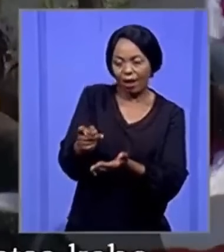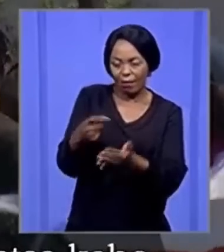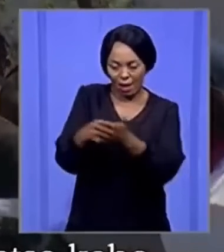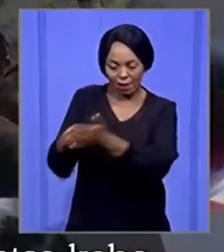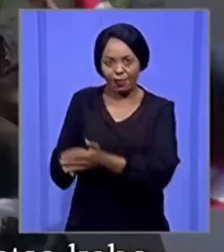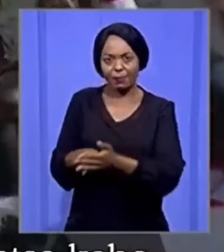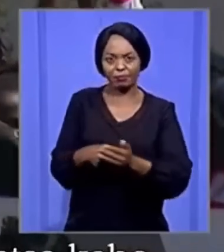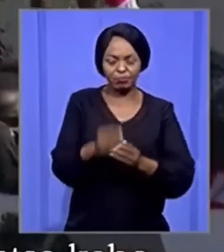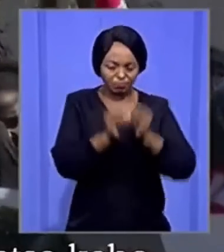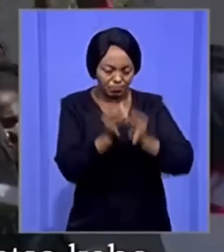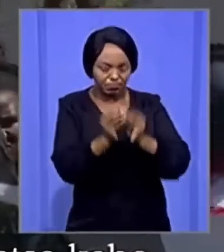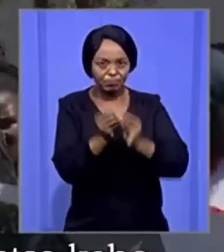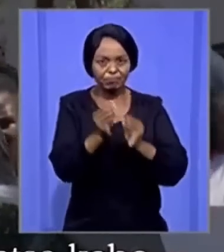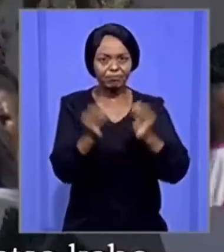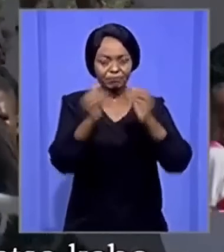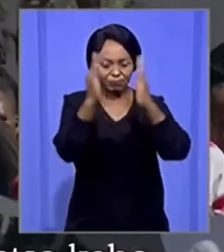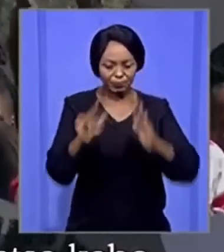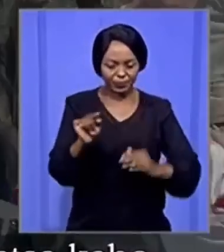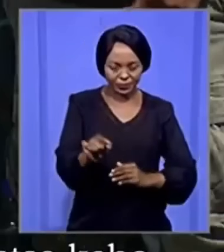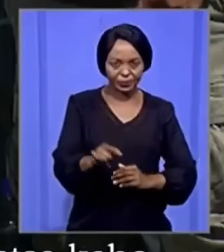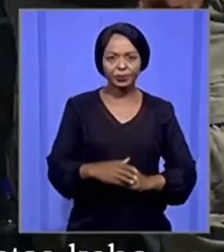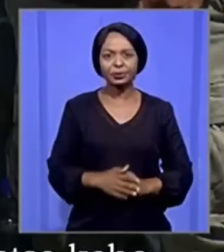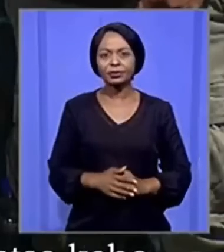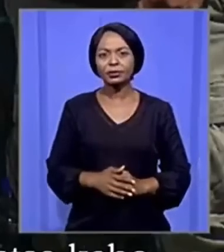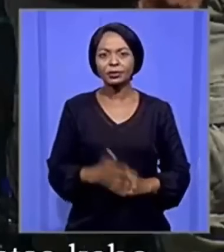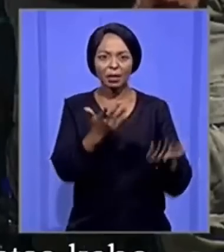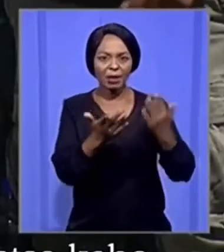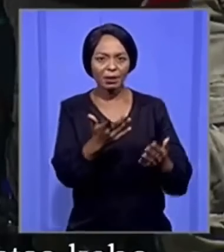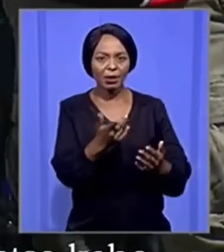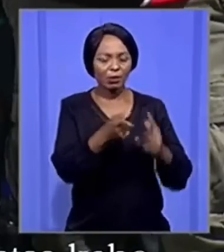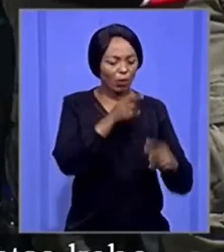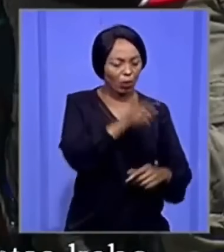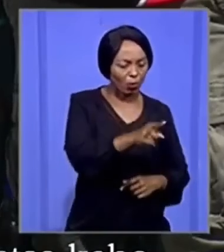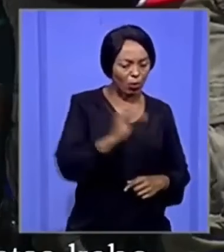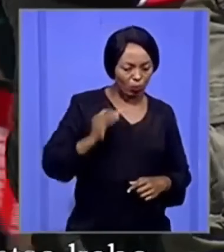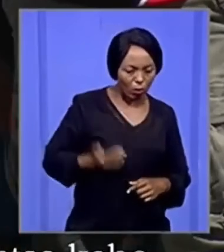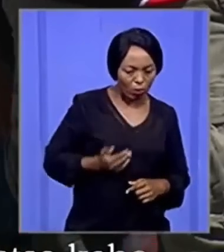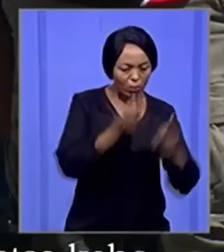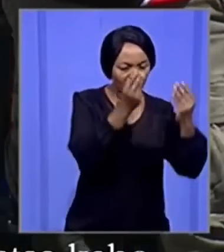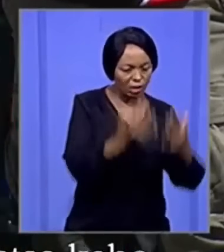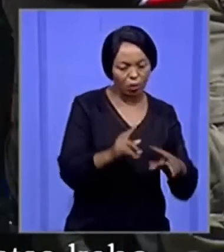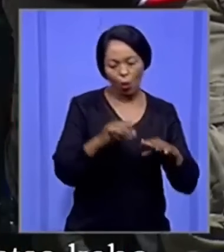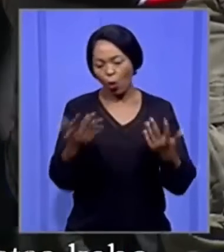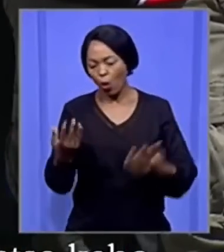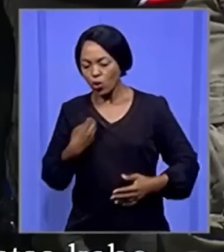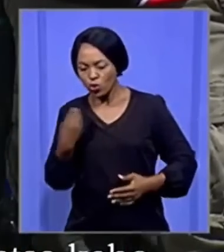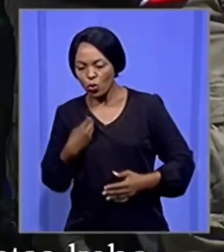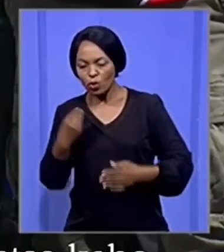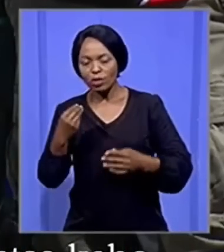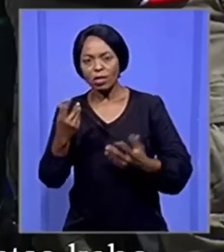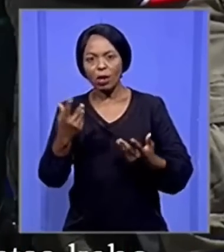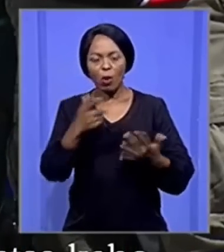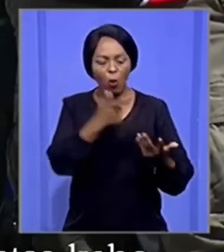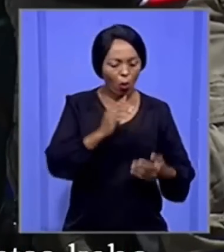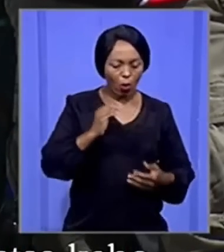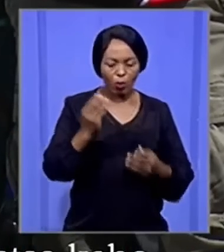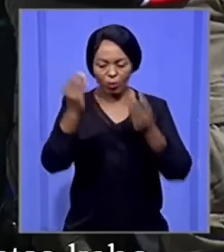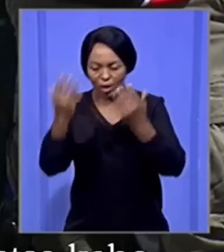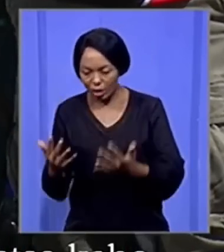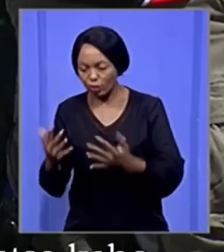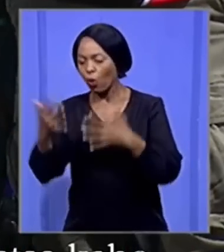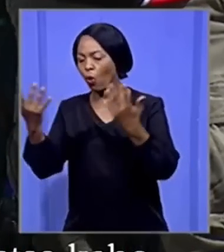mokgwa ona a tla tswa mo basading go ba tla tswa mo basweng go ba tla tswa mo